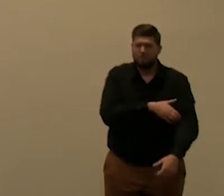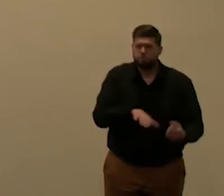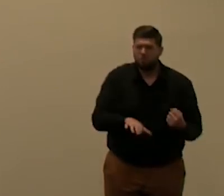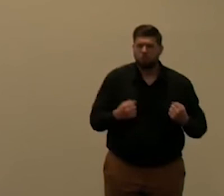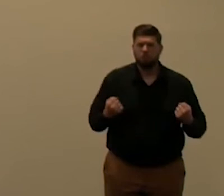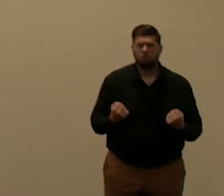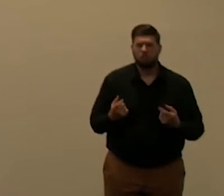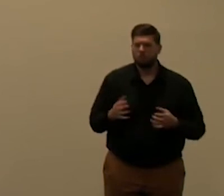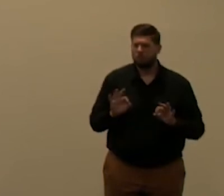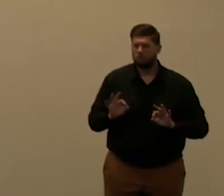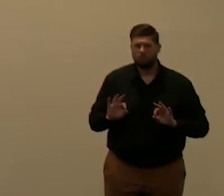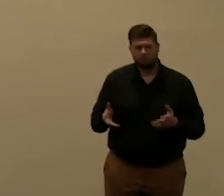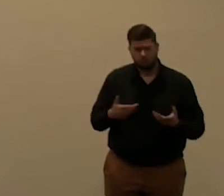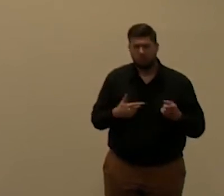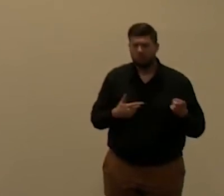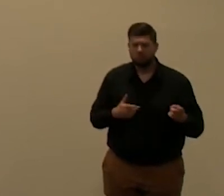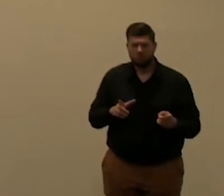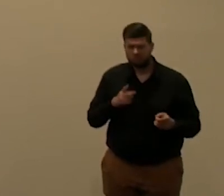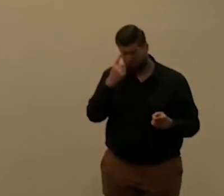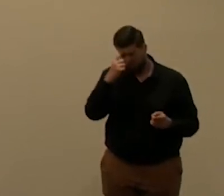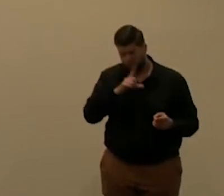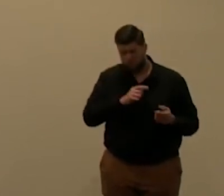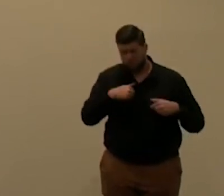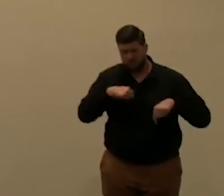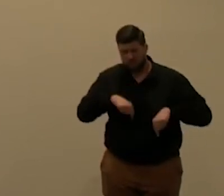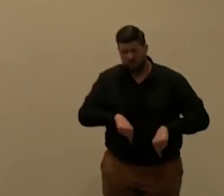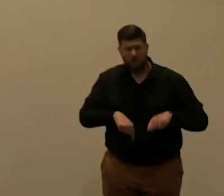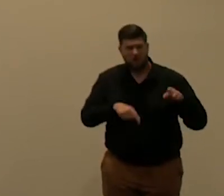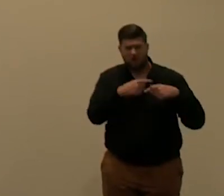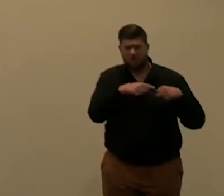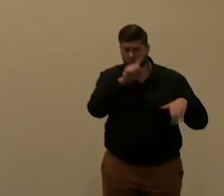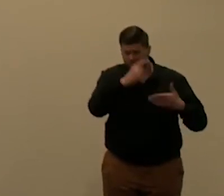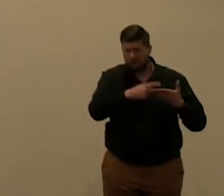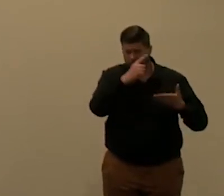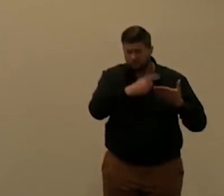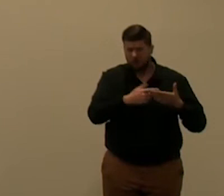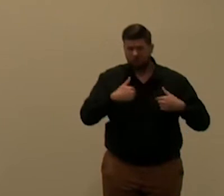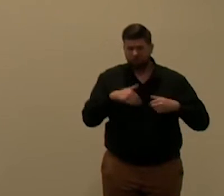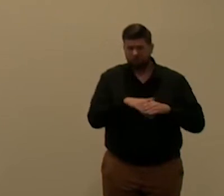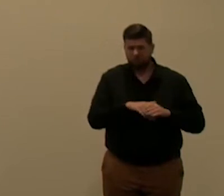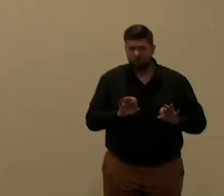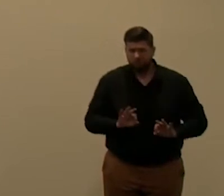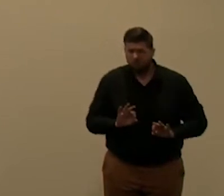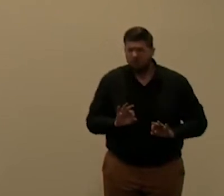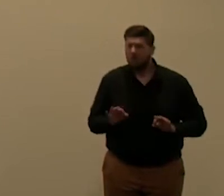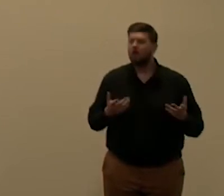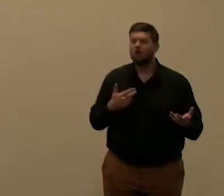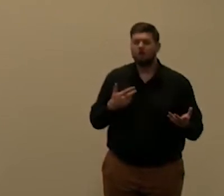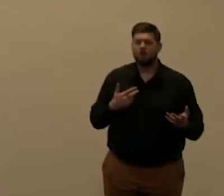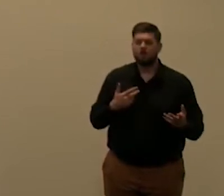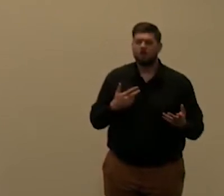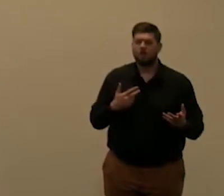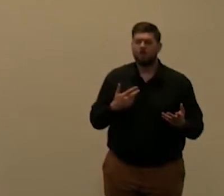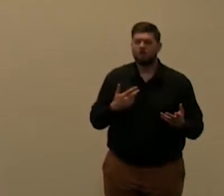here? My attendance is not very valuable here, because they felt the need to ask